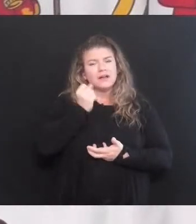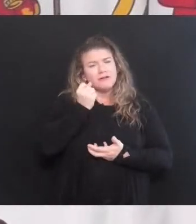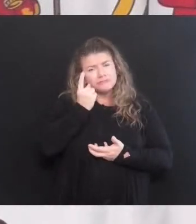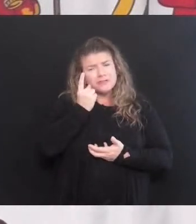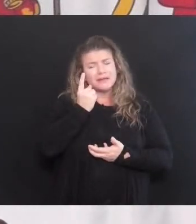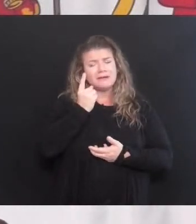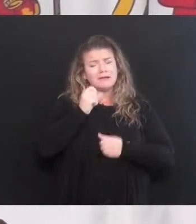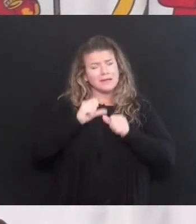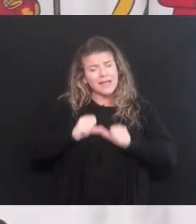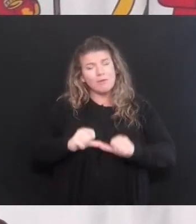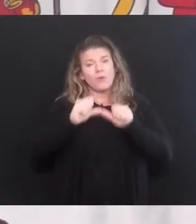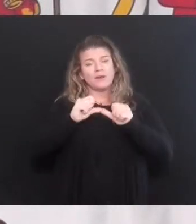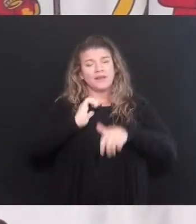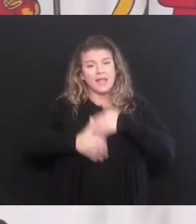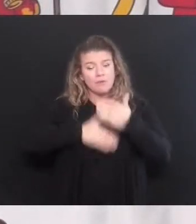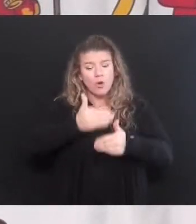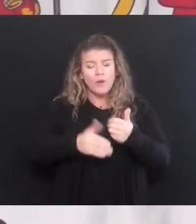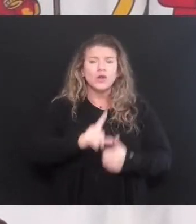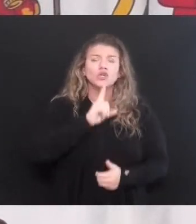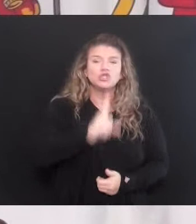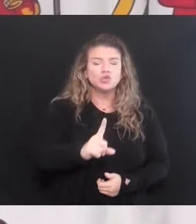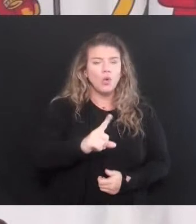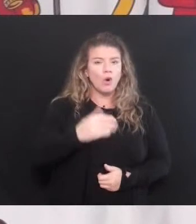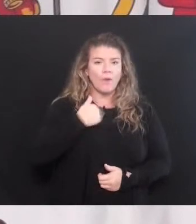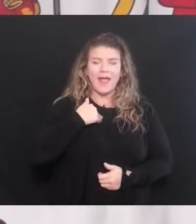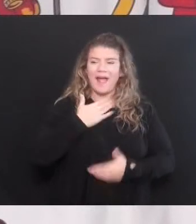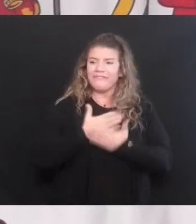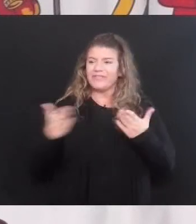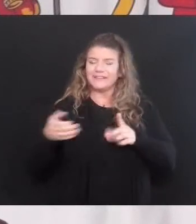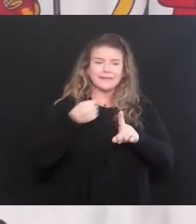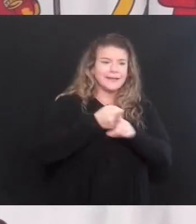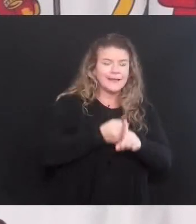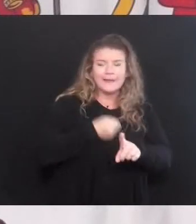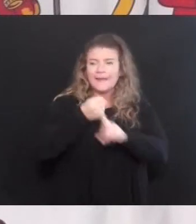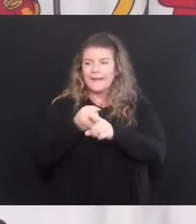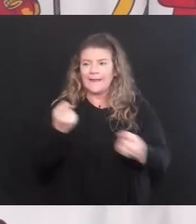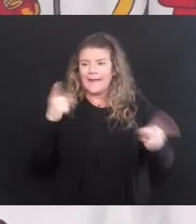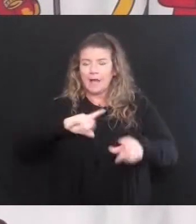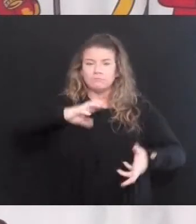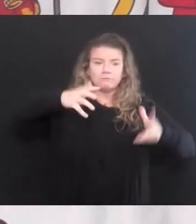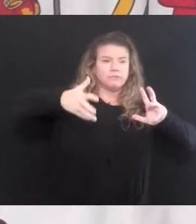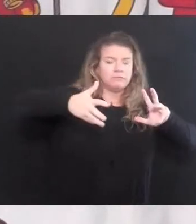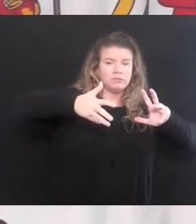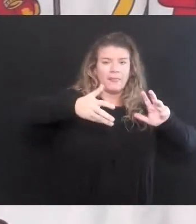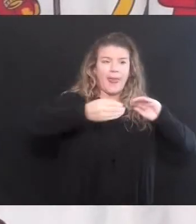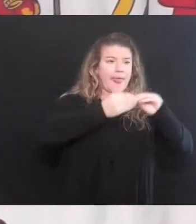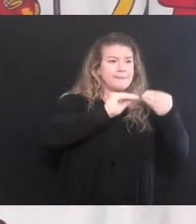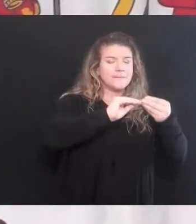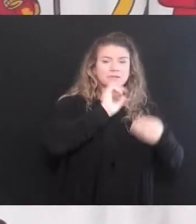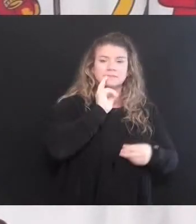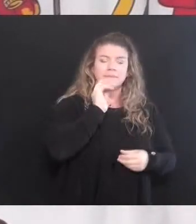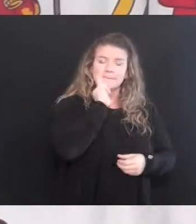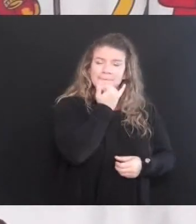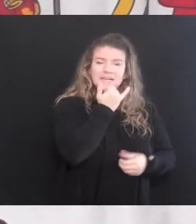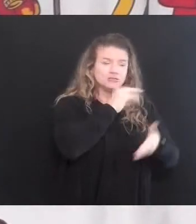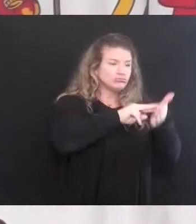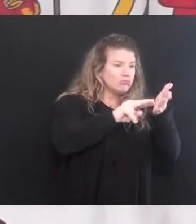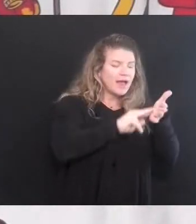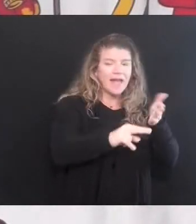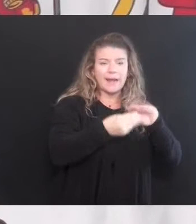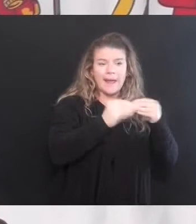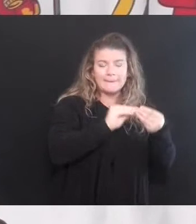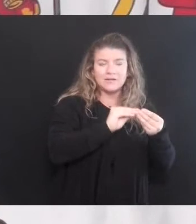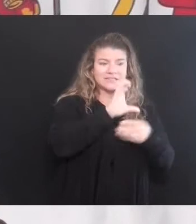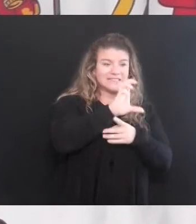going. Keep going. Sure, we've got a stumbling block here and a little bit of a cannonball to our stomach, and somebody misread the numbers, and CDC surely